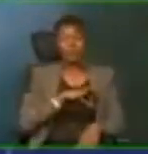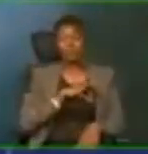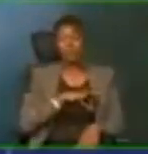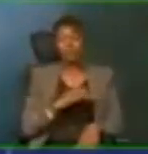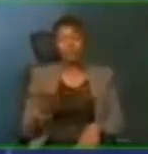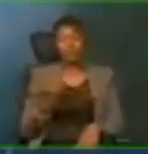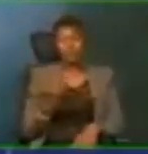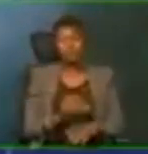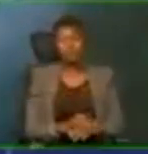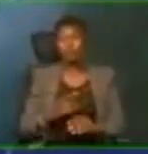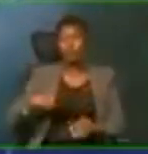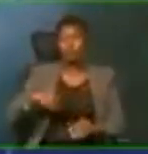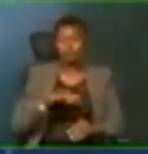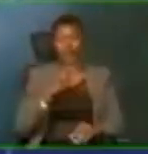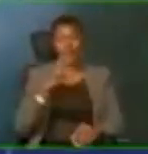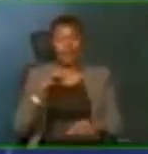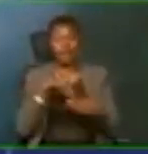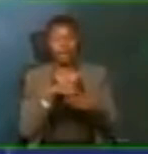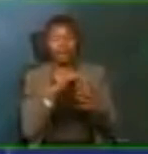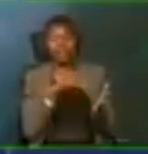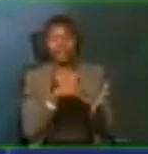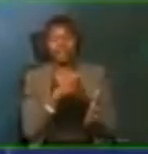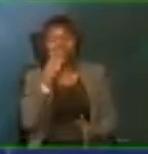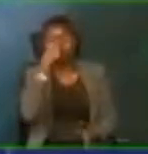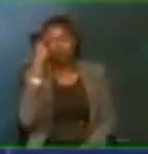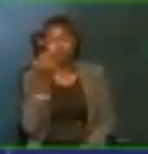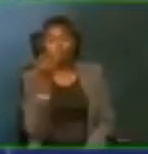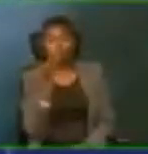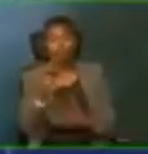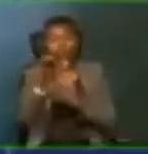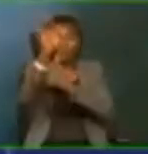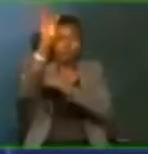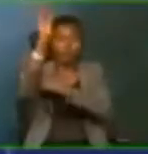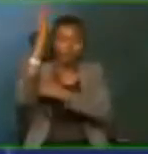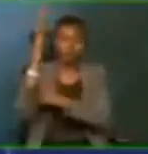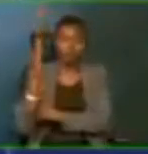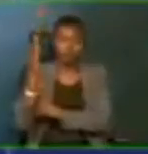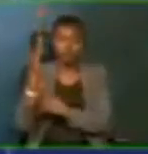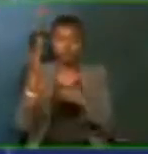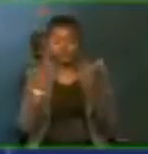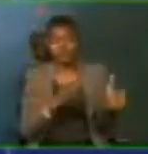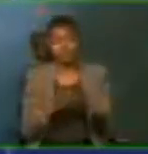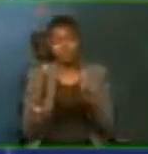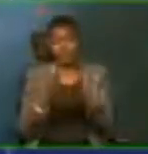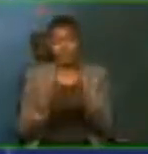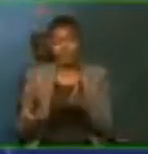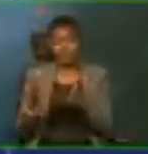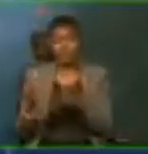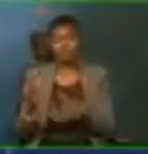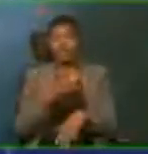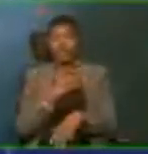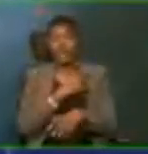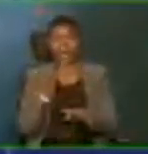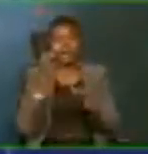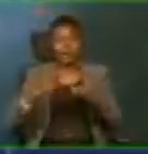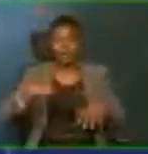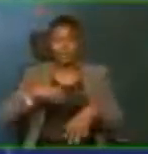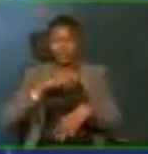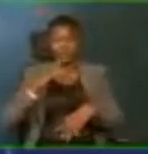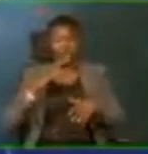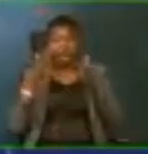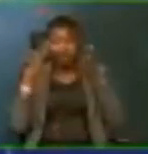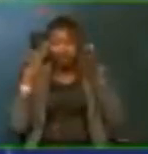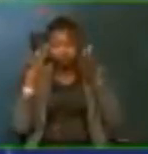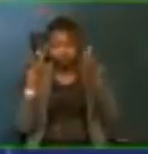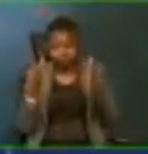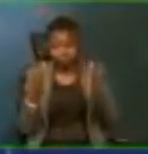benefits. We are in it because of God's agenda. And if we are committed to